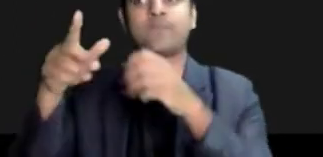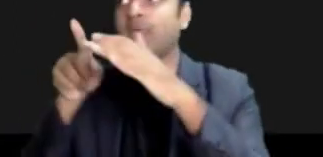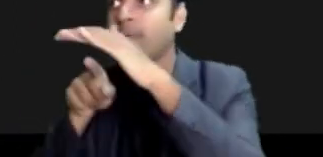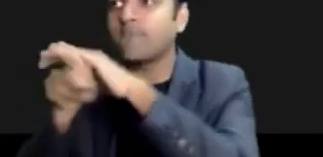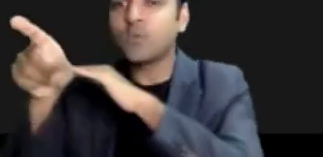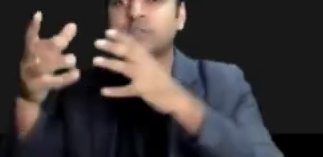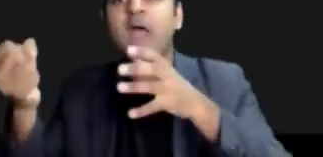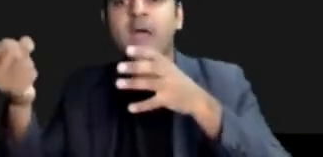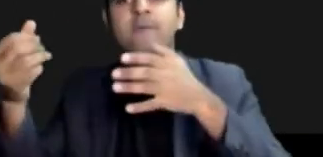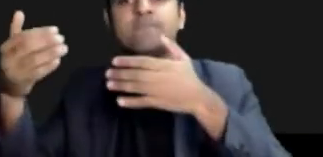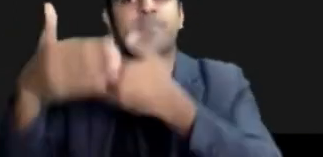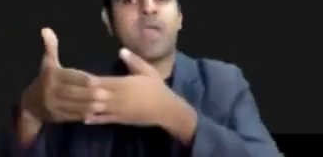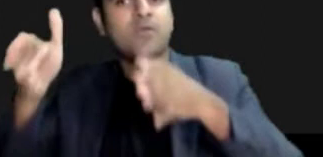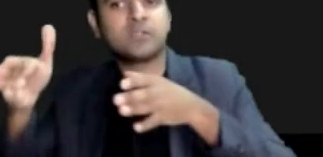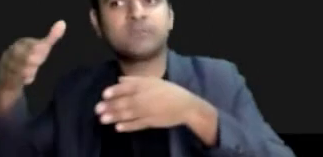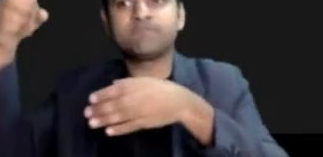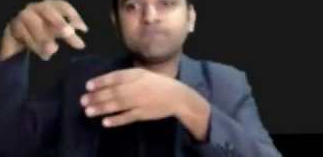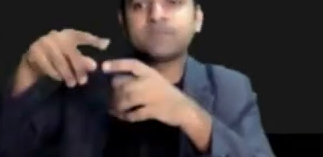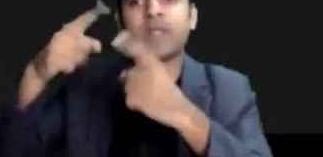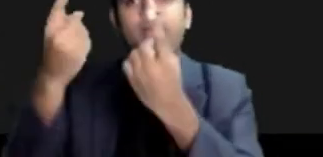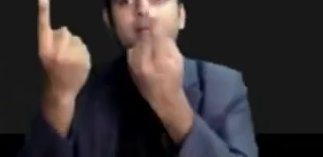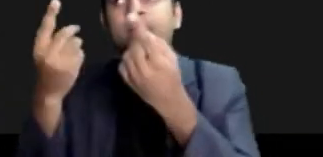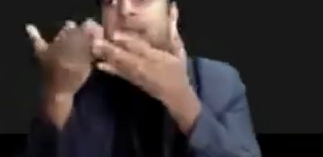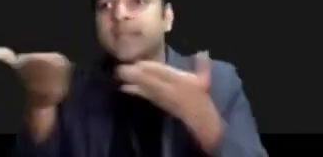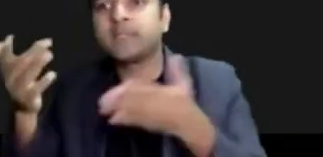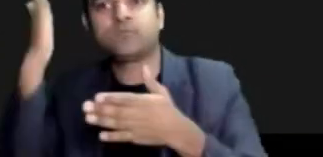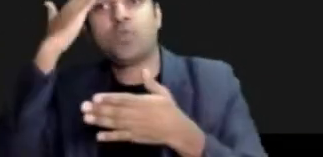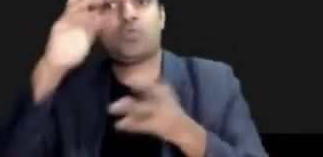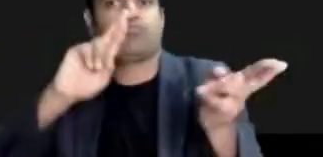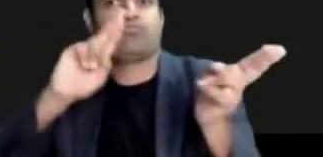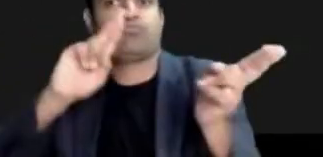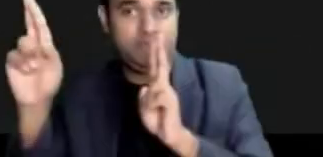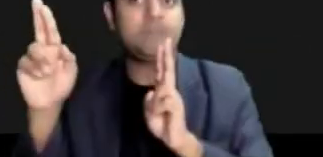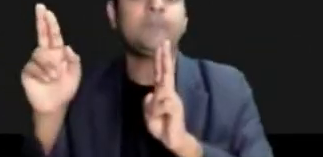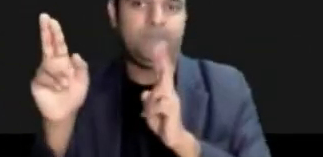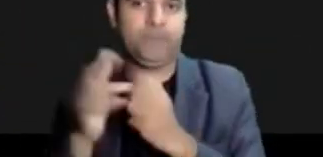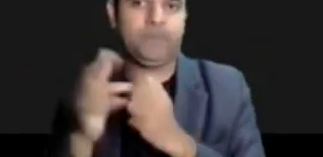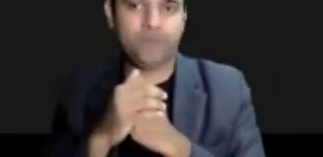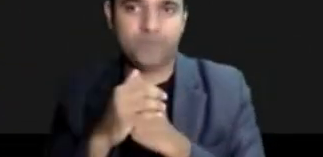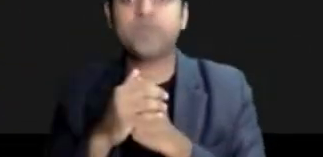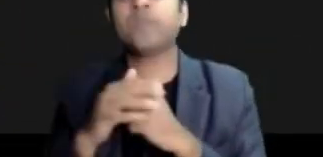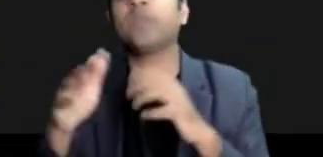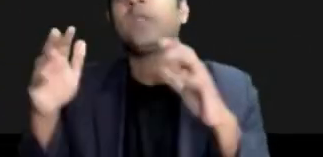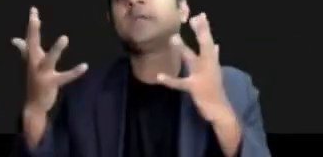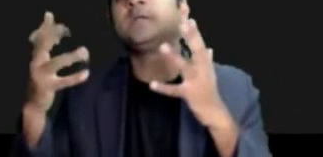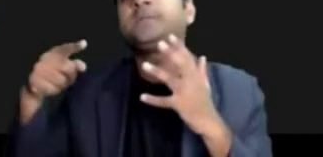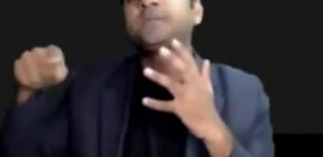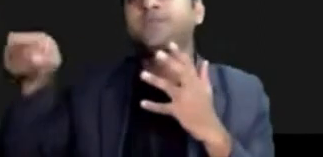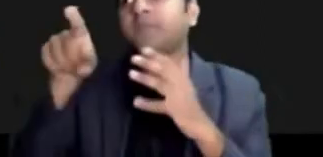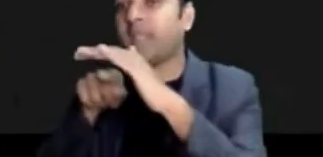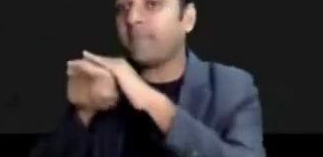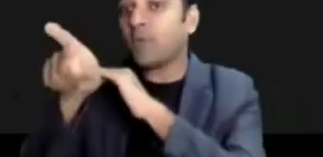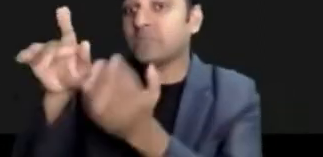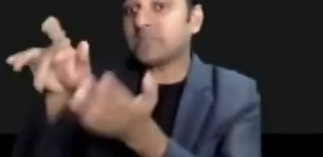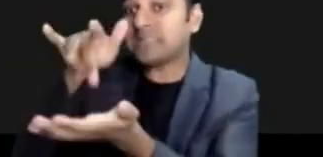a too difficult situation. If anything, even some of these things like medication, we should make sure that the